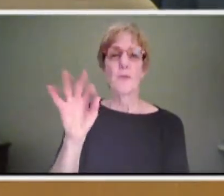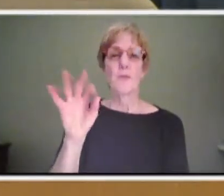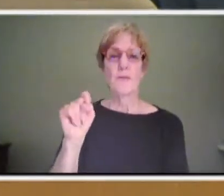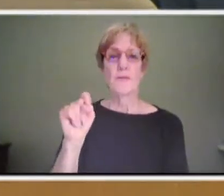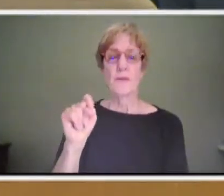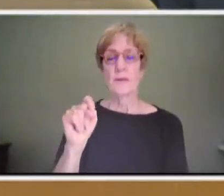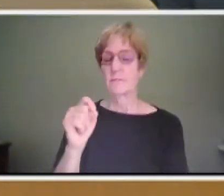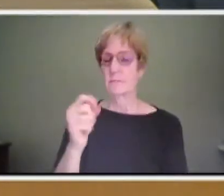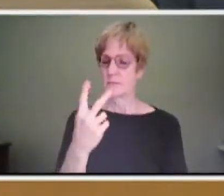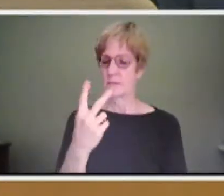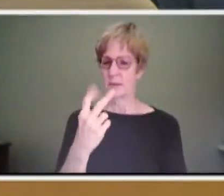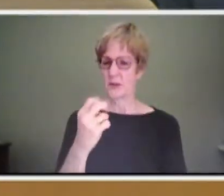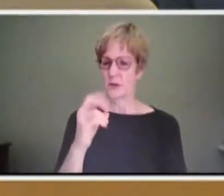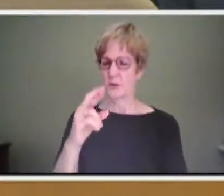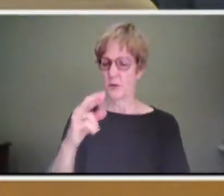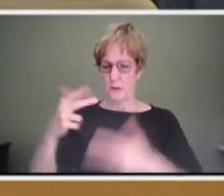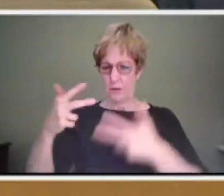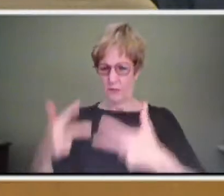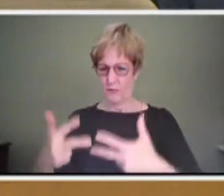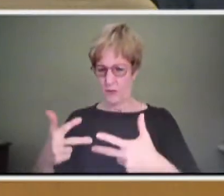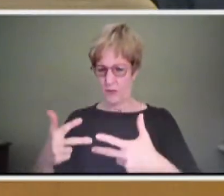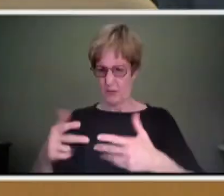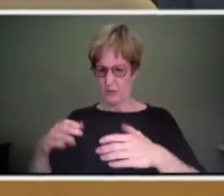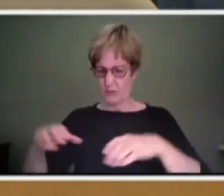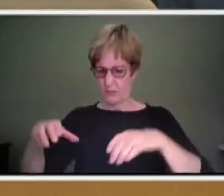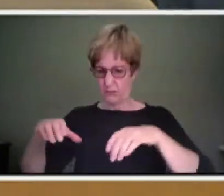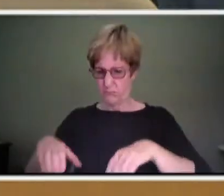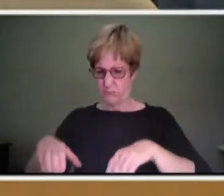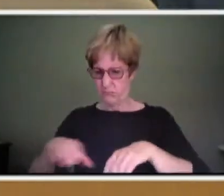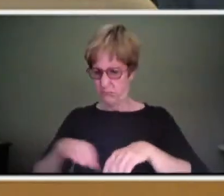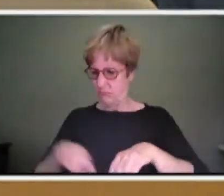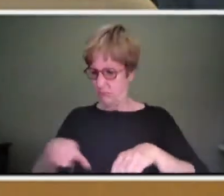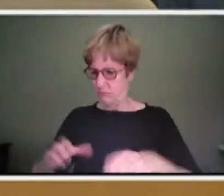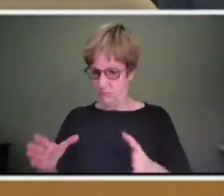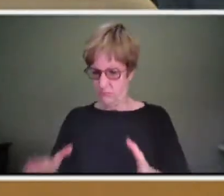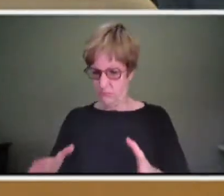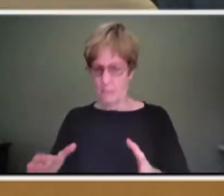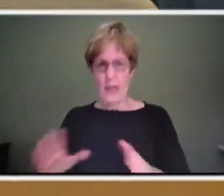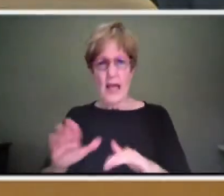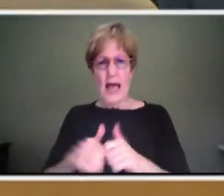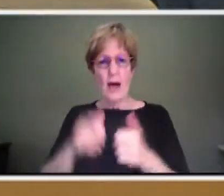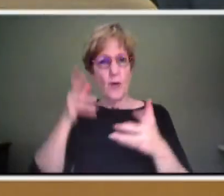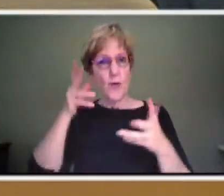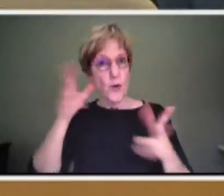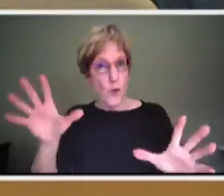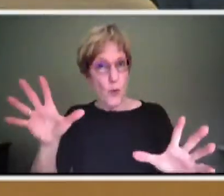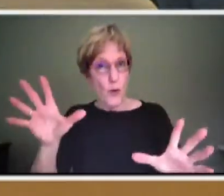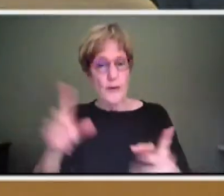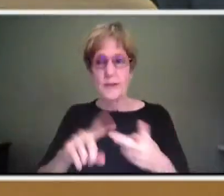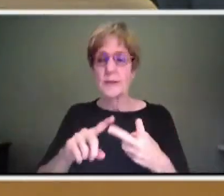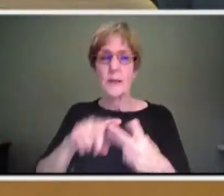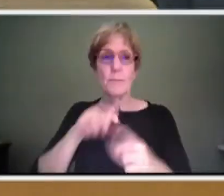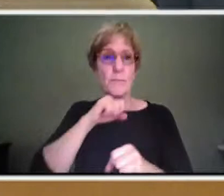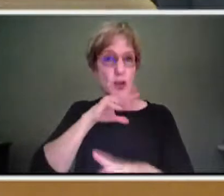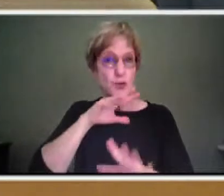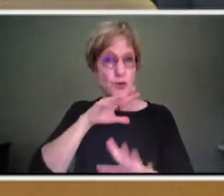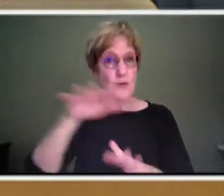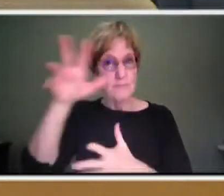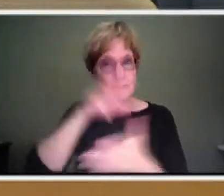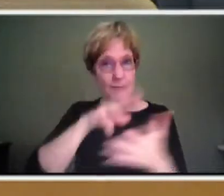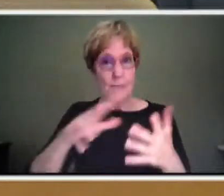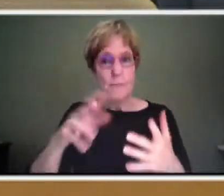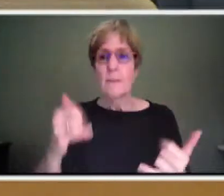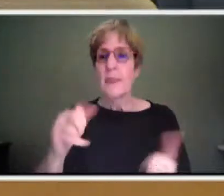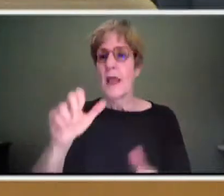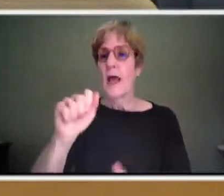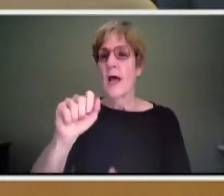garage length or width. And so my concern really is, how am I going to address the noise, the pollution, now that I have an alleyway behind